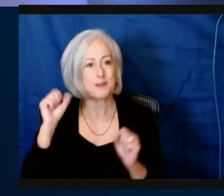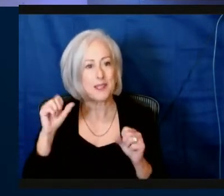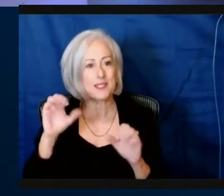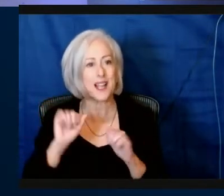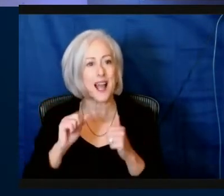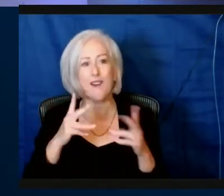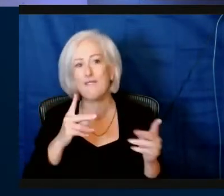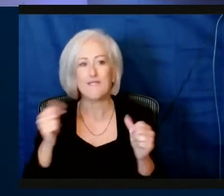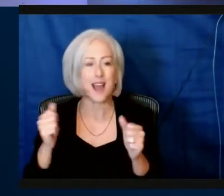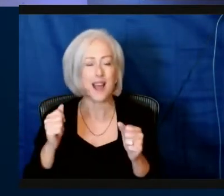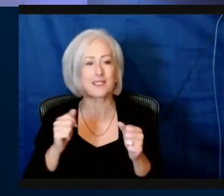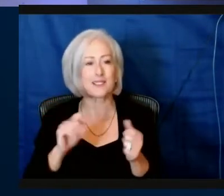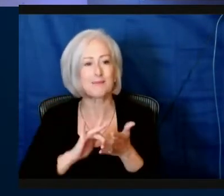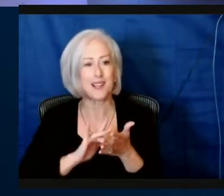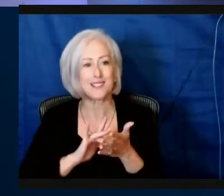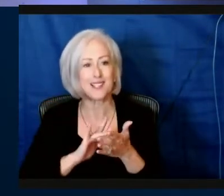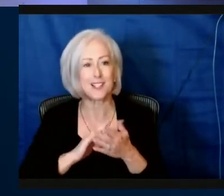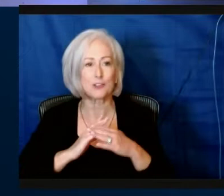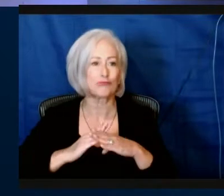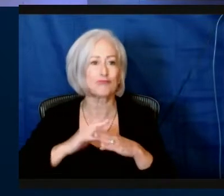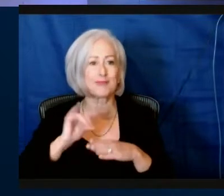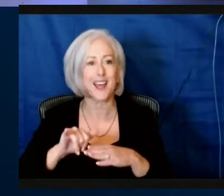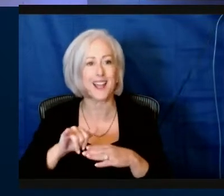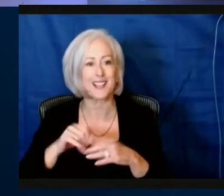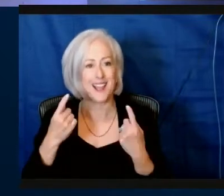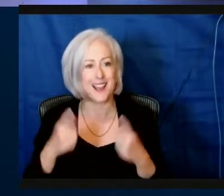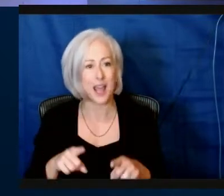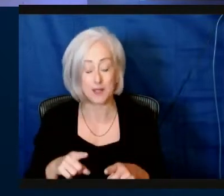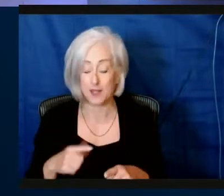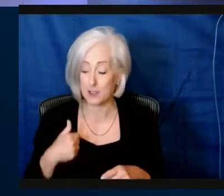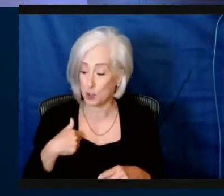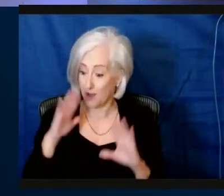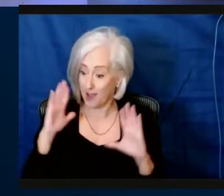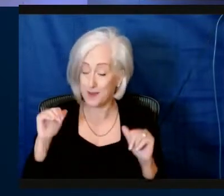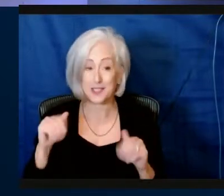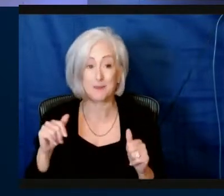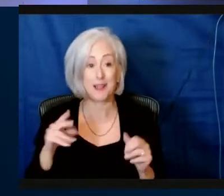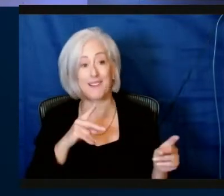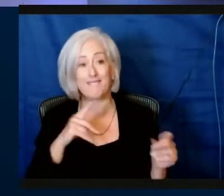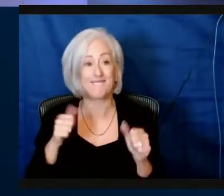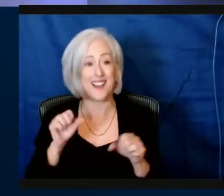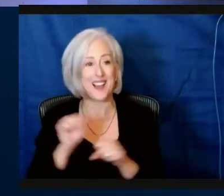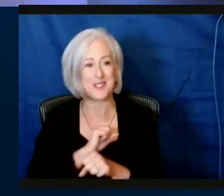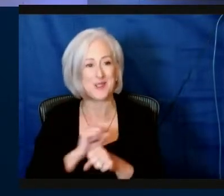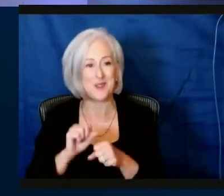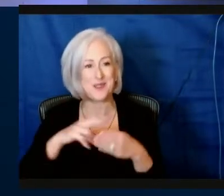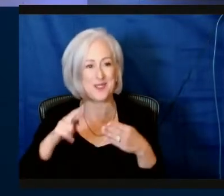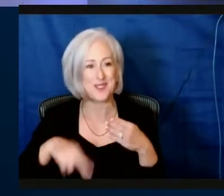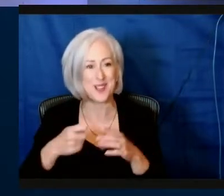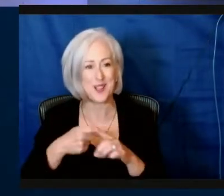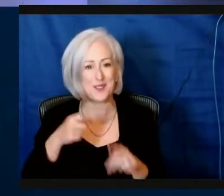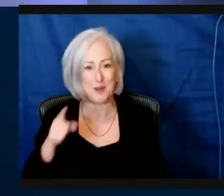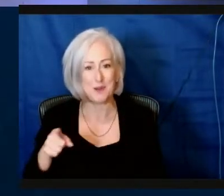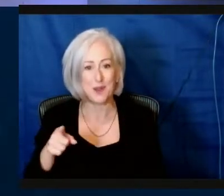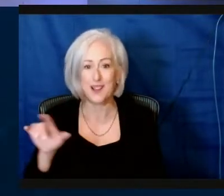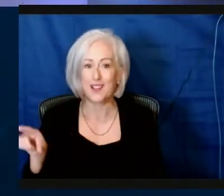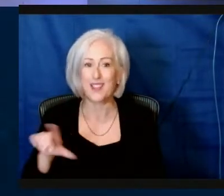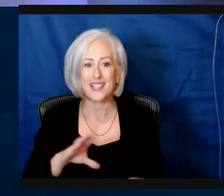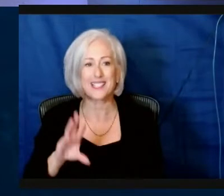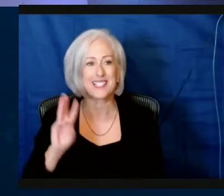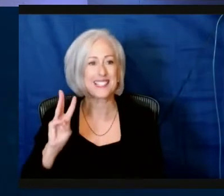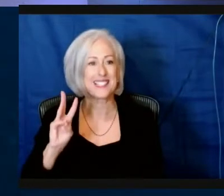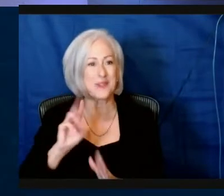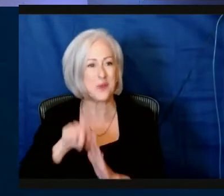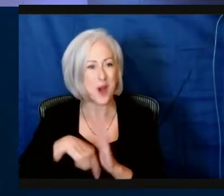expecting some pretty quick results here from y'all's experiment and y'all's work, right? Isn't that sort of how this, because they did it within a 60-minute episode, people. That's what I'm saying